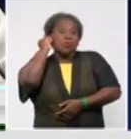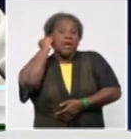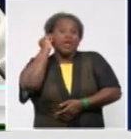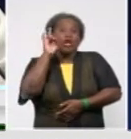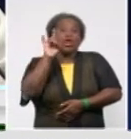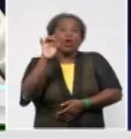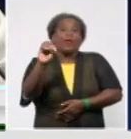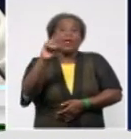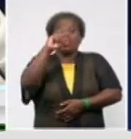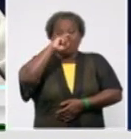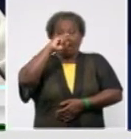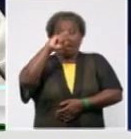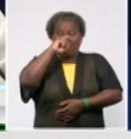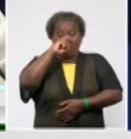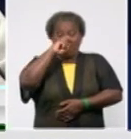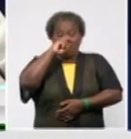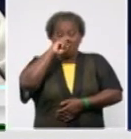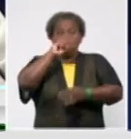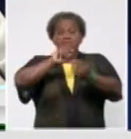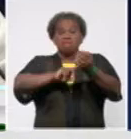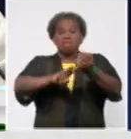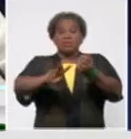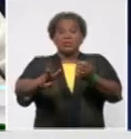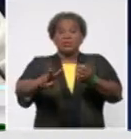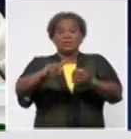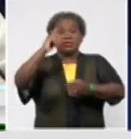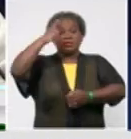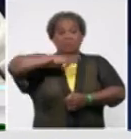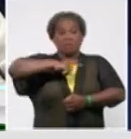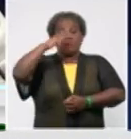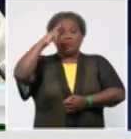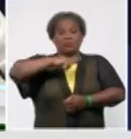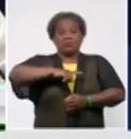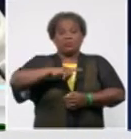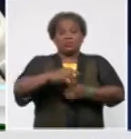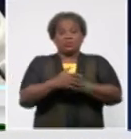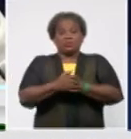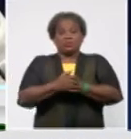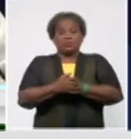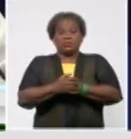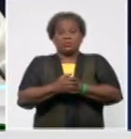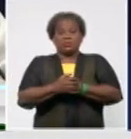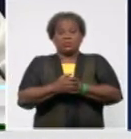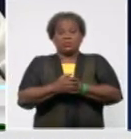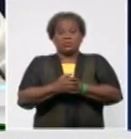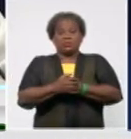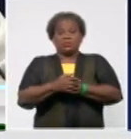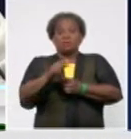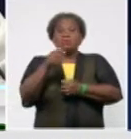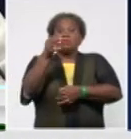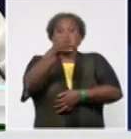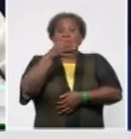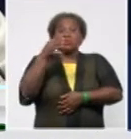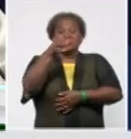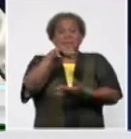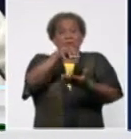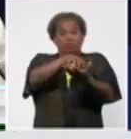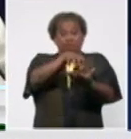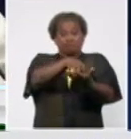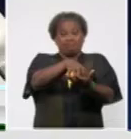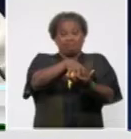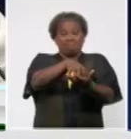and showed some respiratory problems. She was tested for COVID-19 and was diagnosed with the